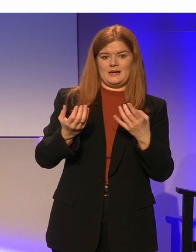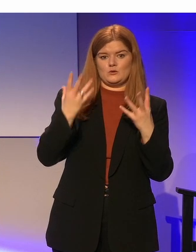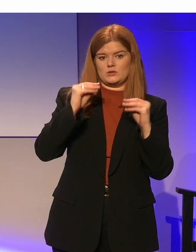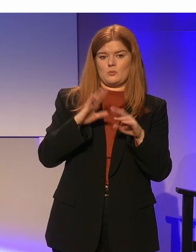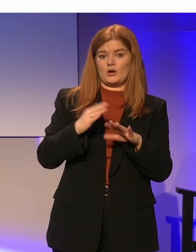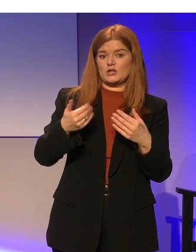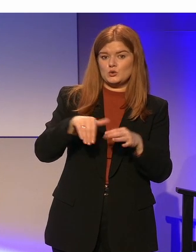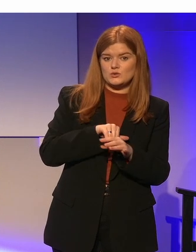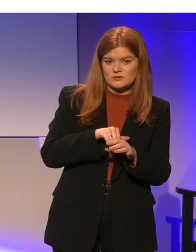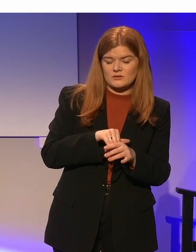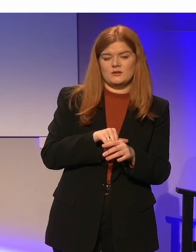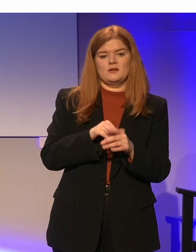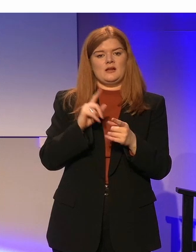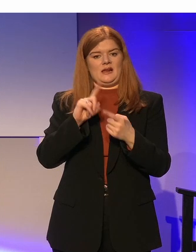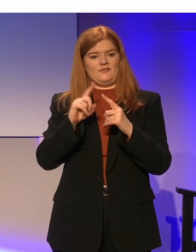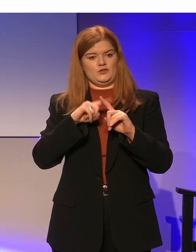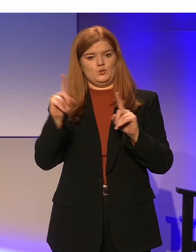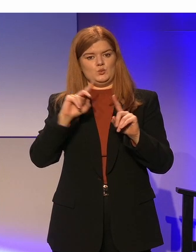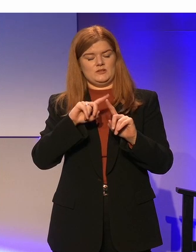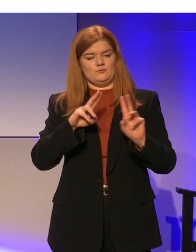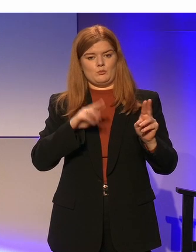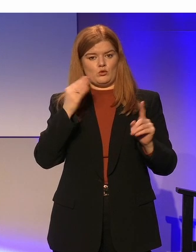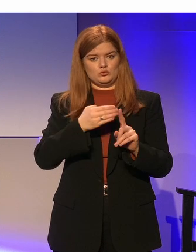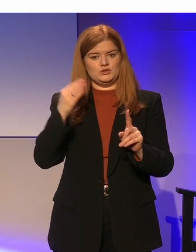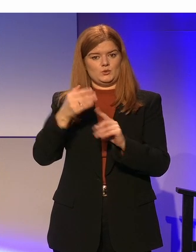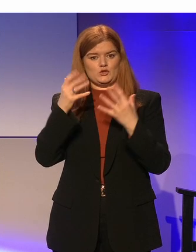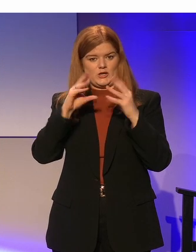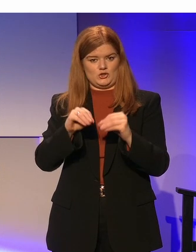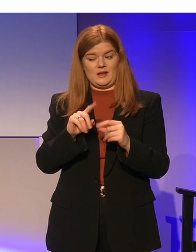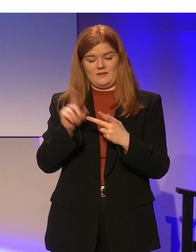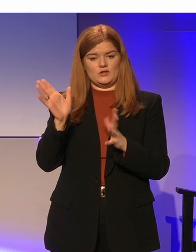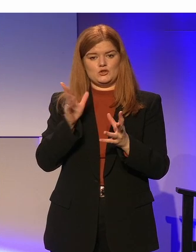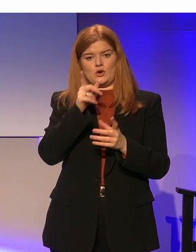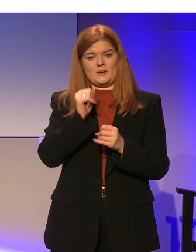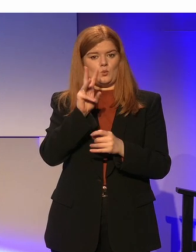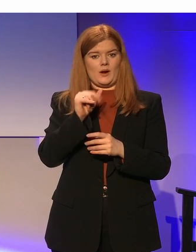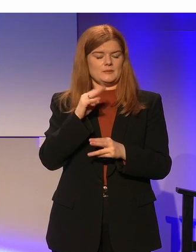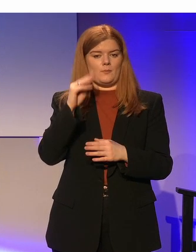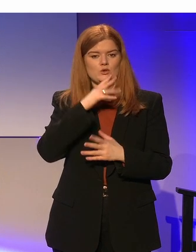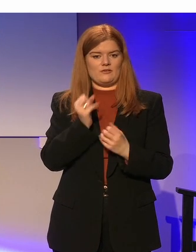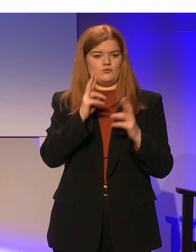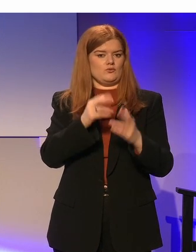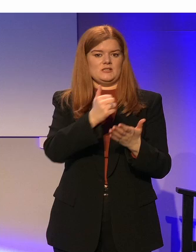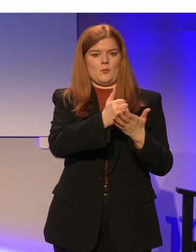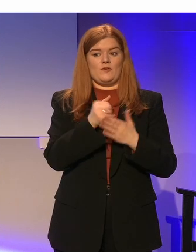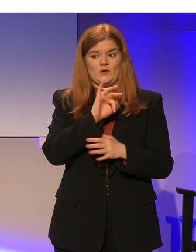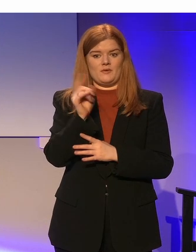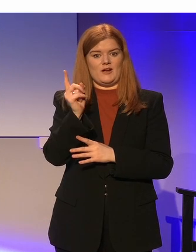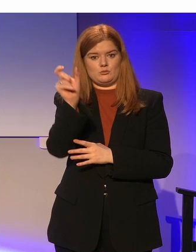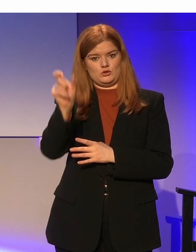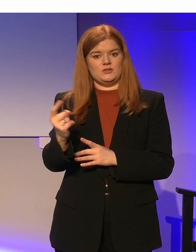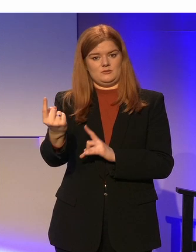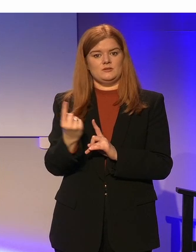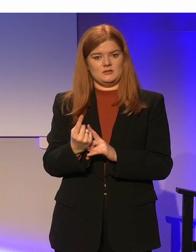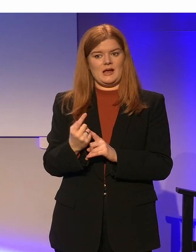differentiated pedagogical approaches. They talk about the importance of the support from the advisor